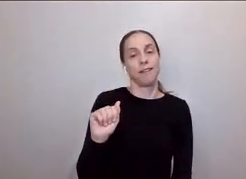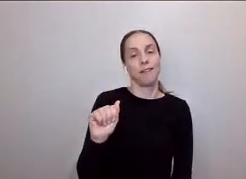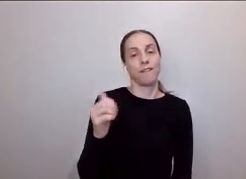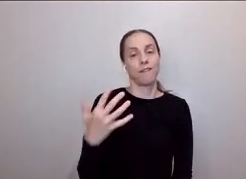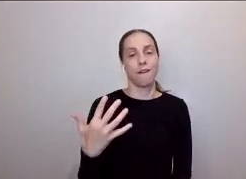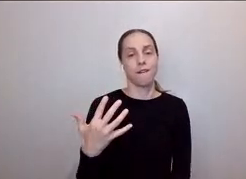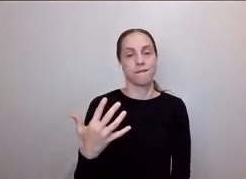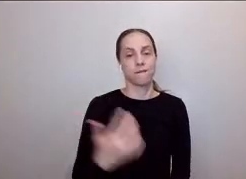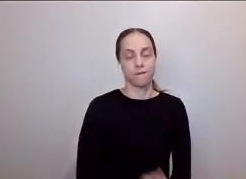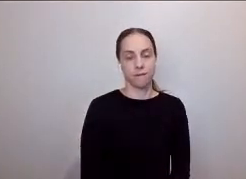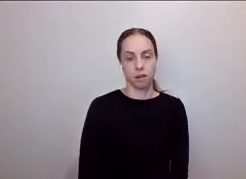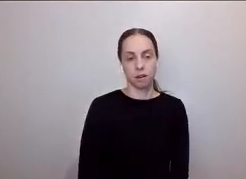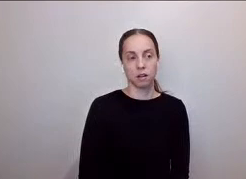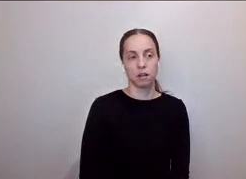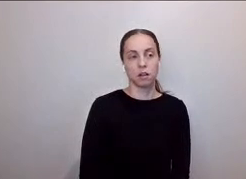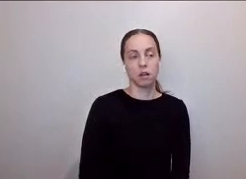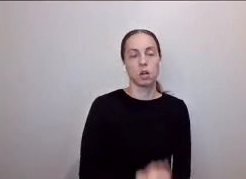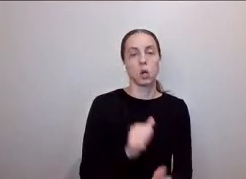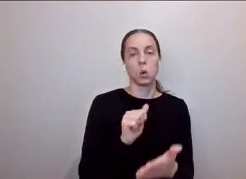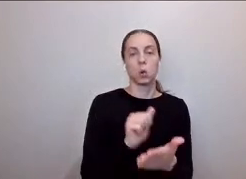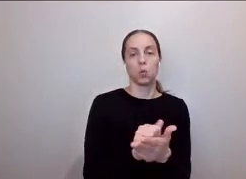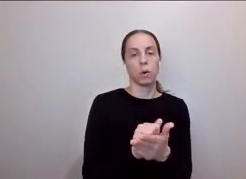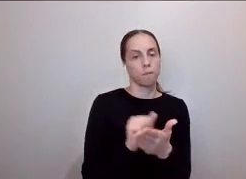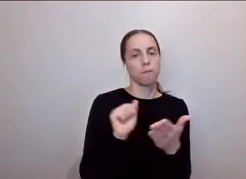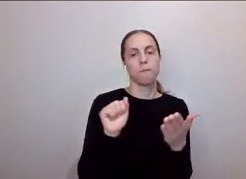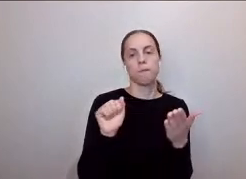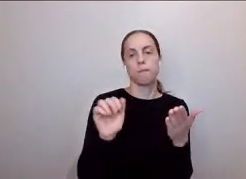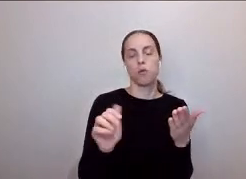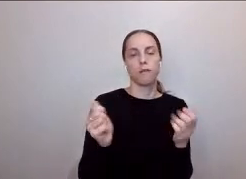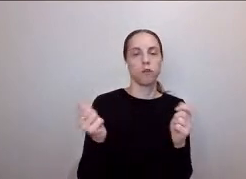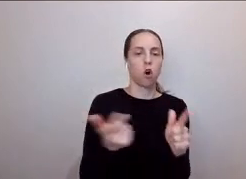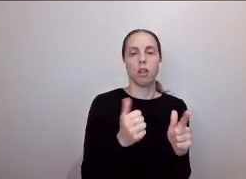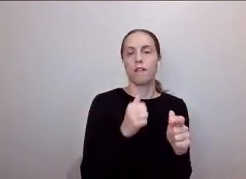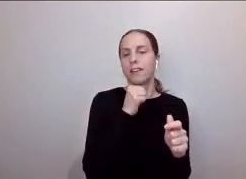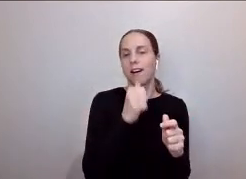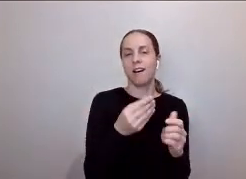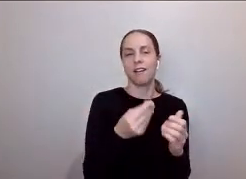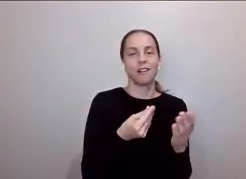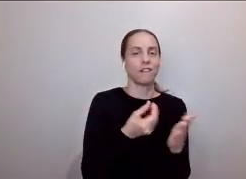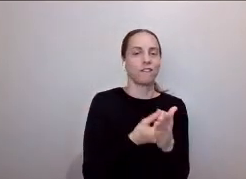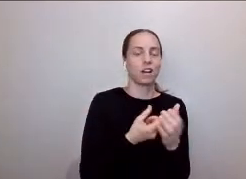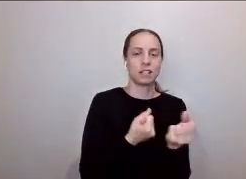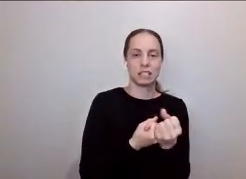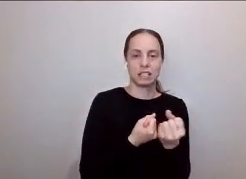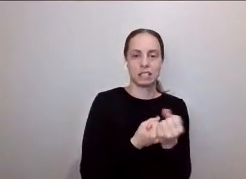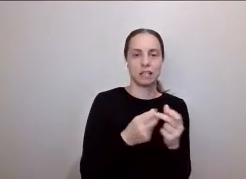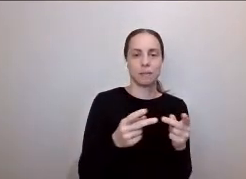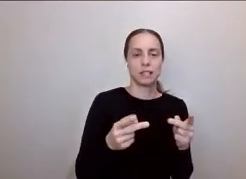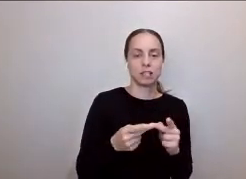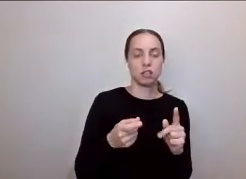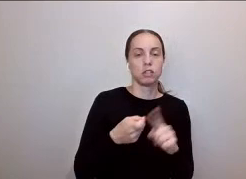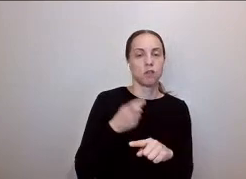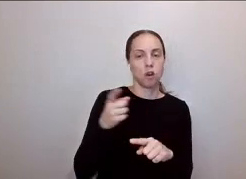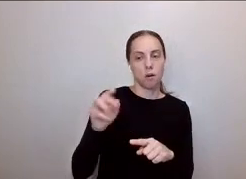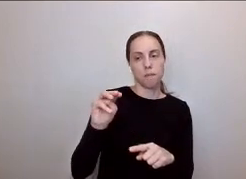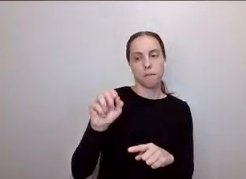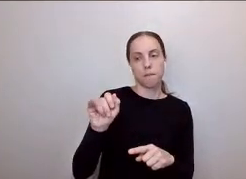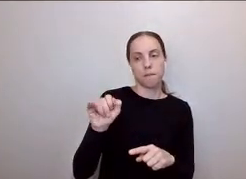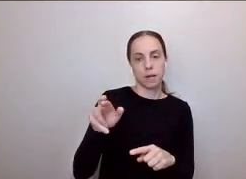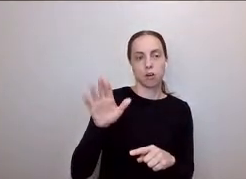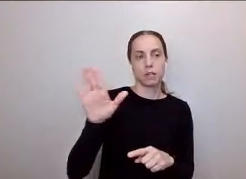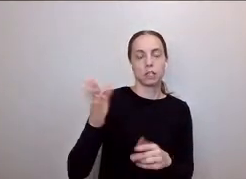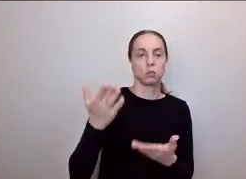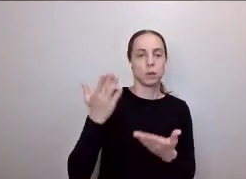removed all of the unfunded positions from the mayor's recommended budget. So the mayor had recommended holding